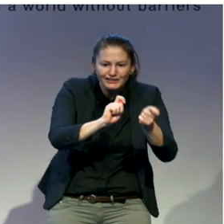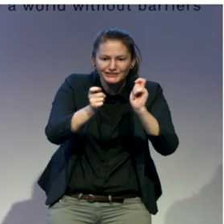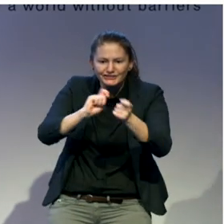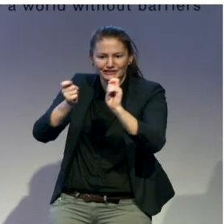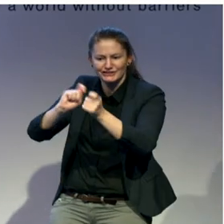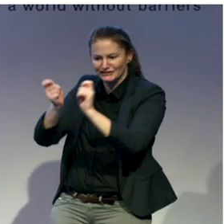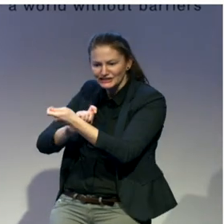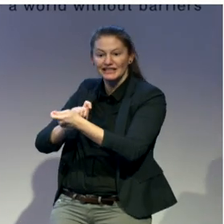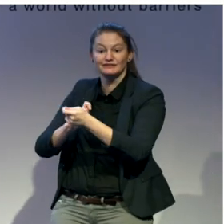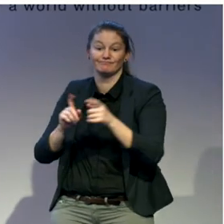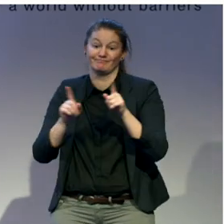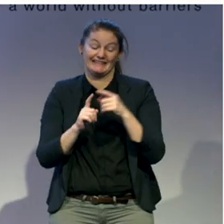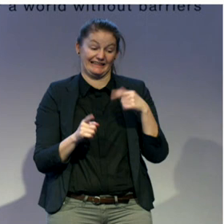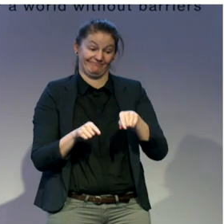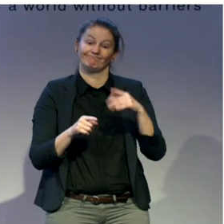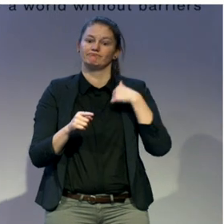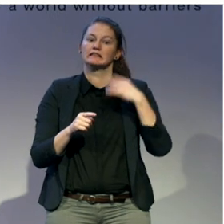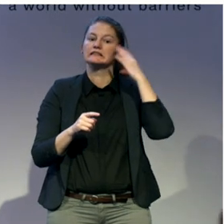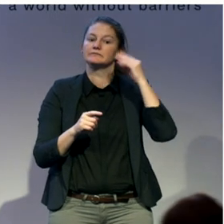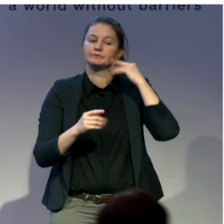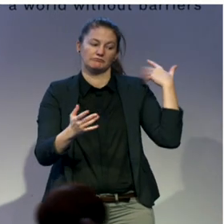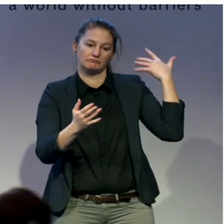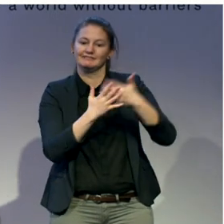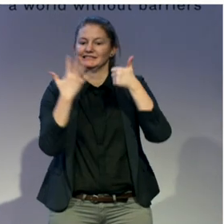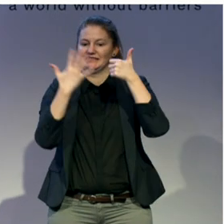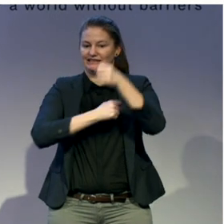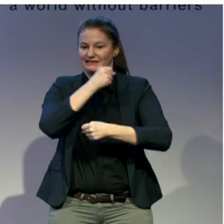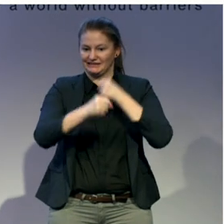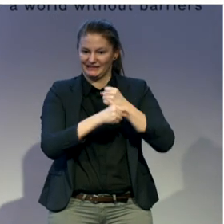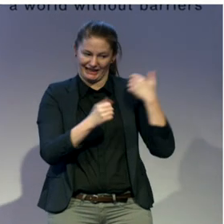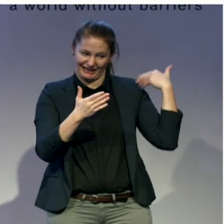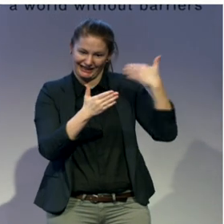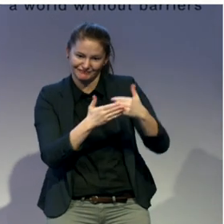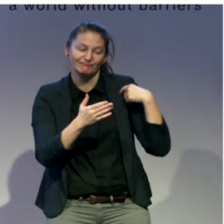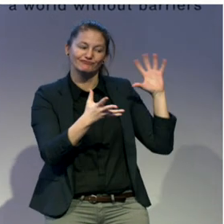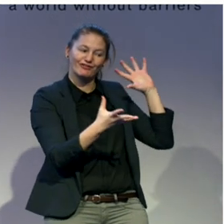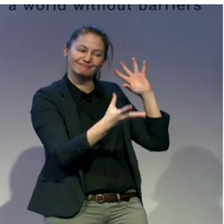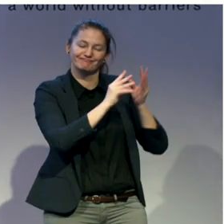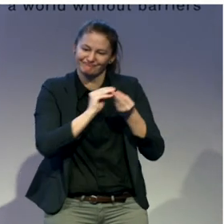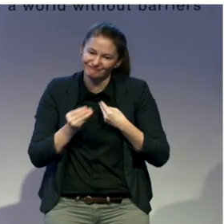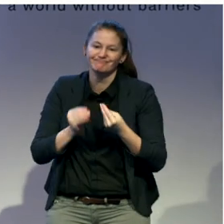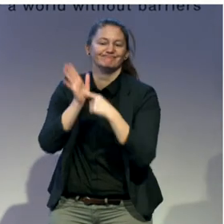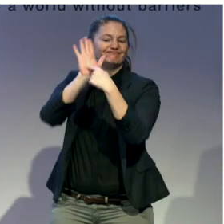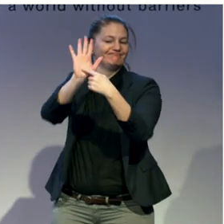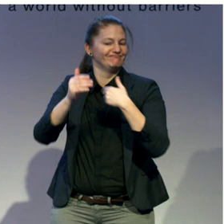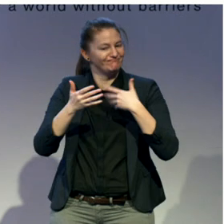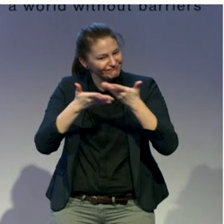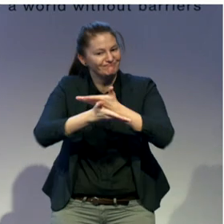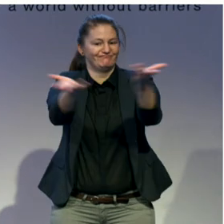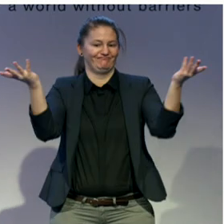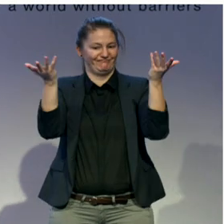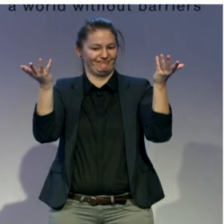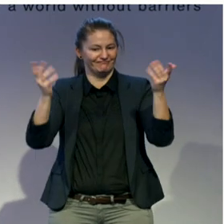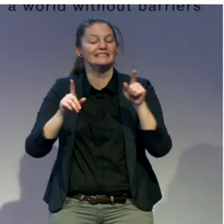6 years. Also, we want to share tools and provide technical assistance to different